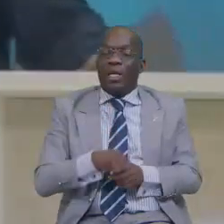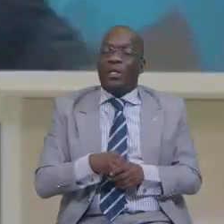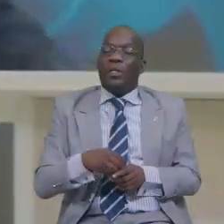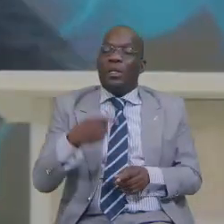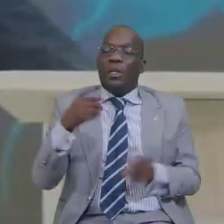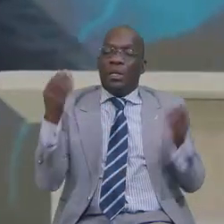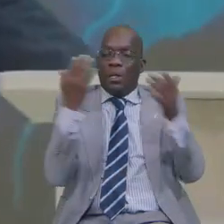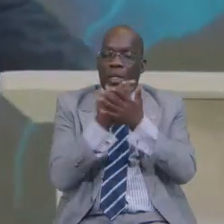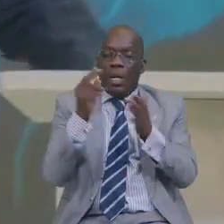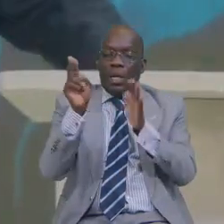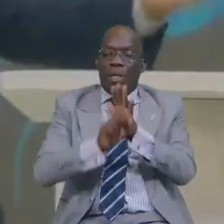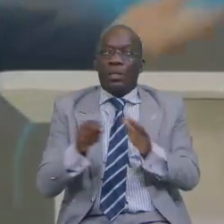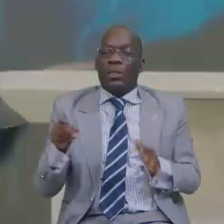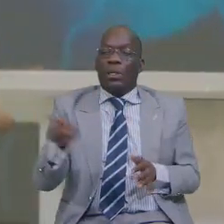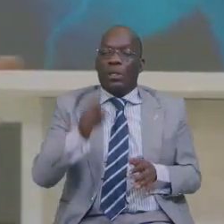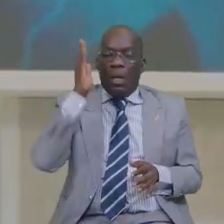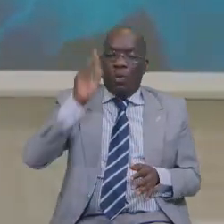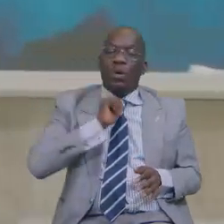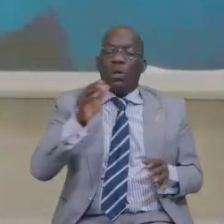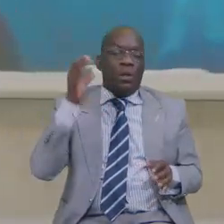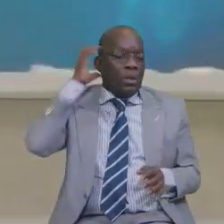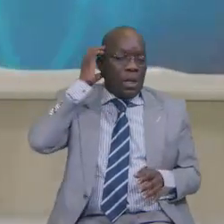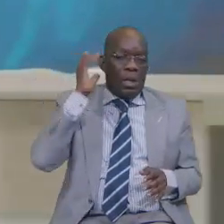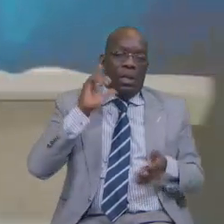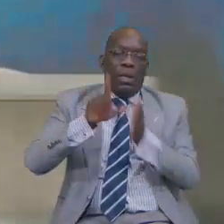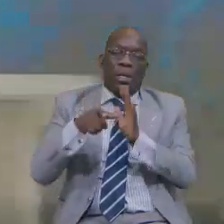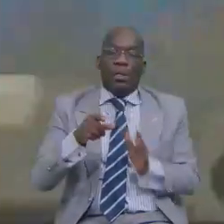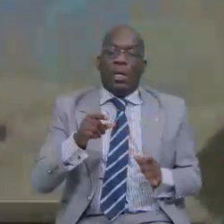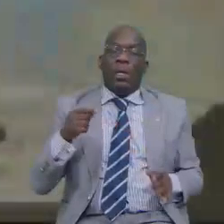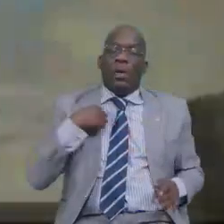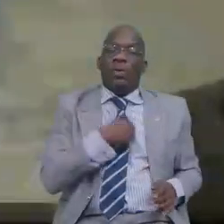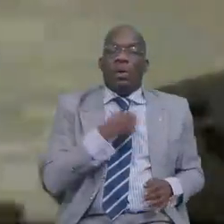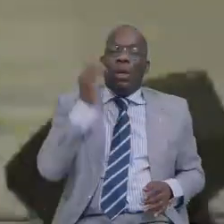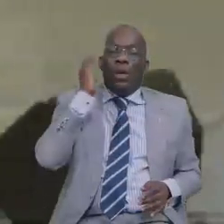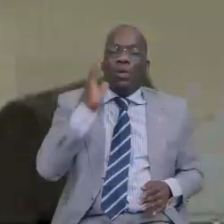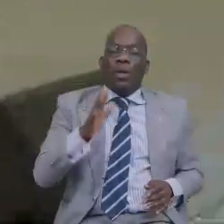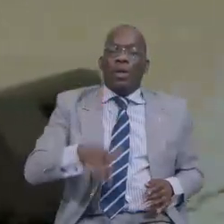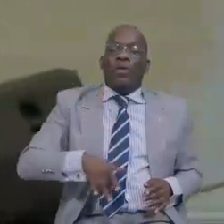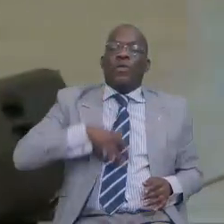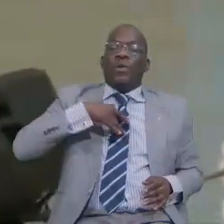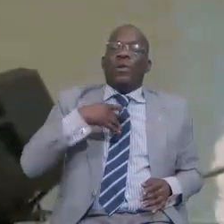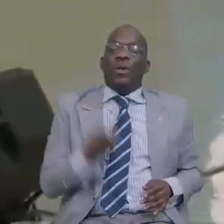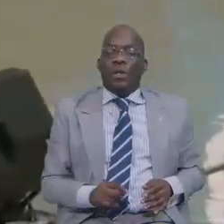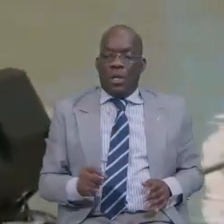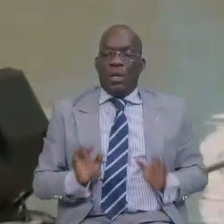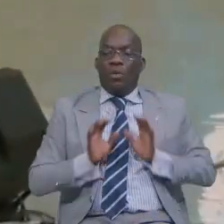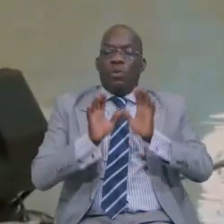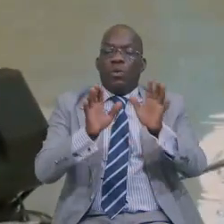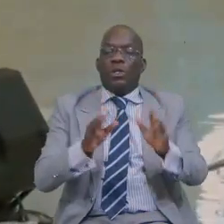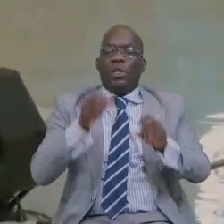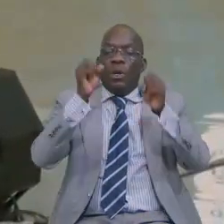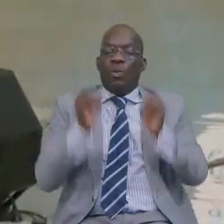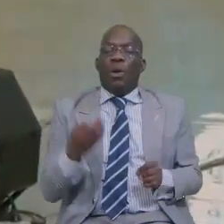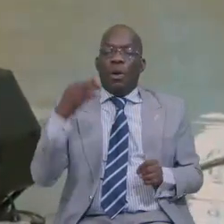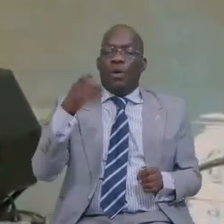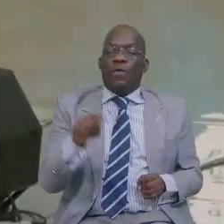They will not hear. And eventually, when we feel the compelling power of the Lord, and we get